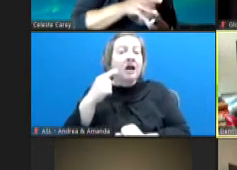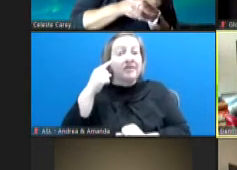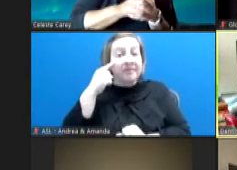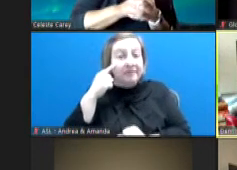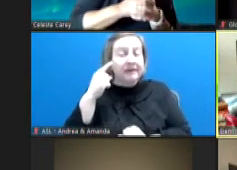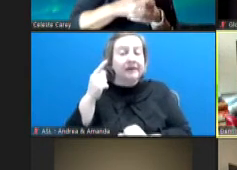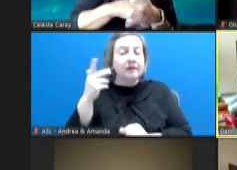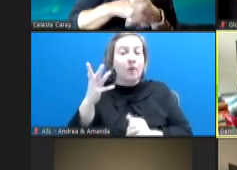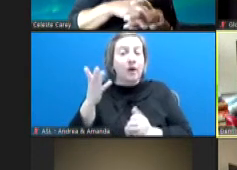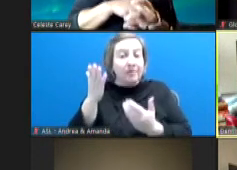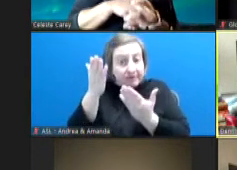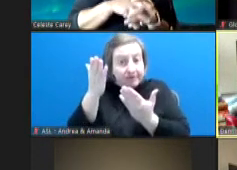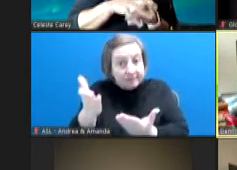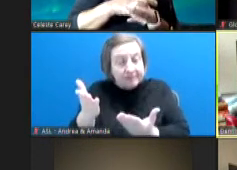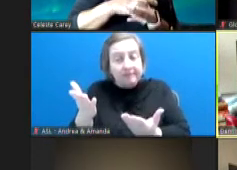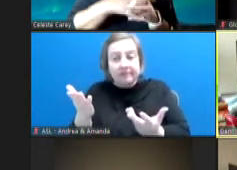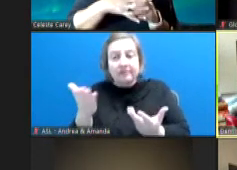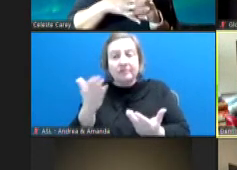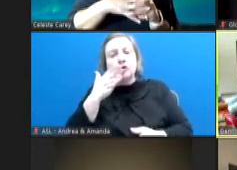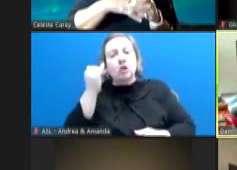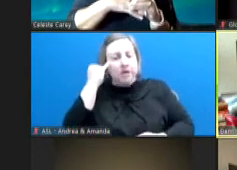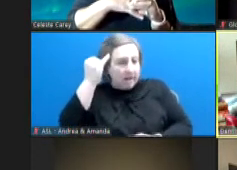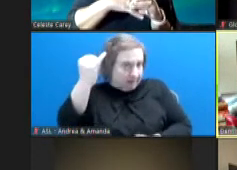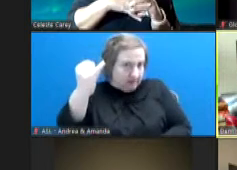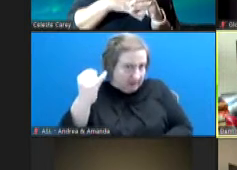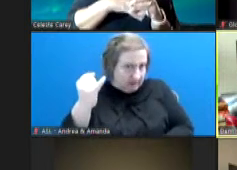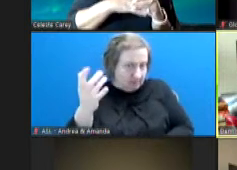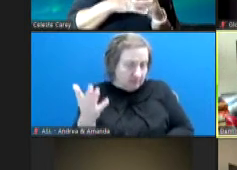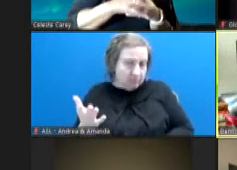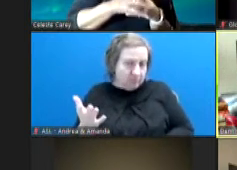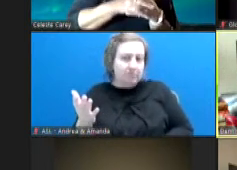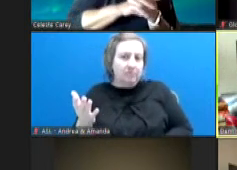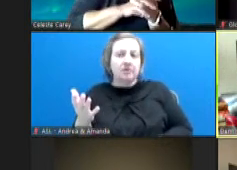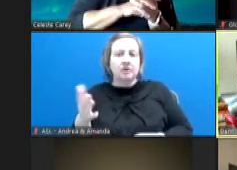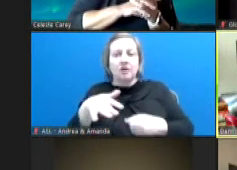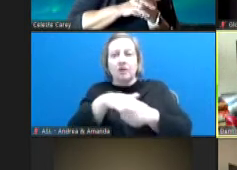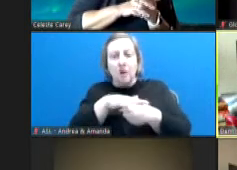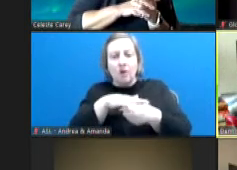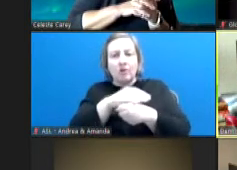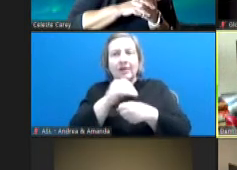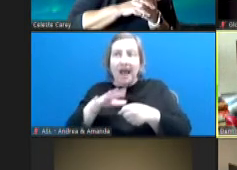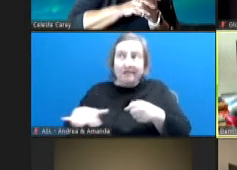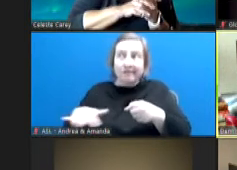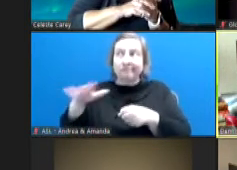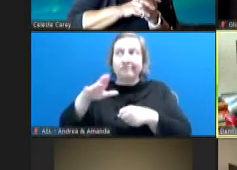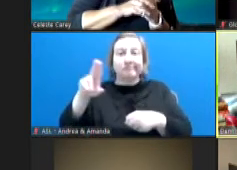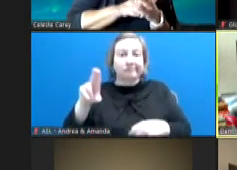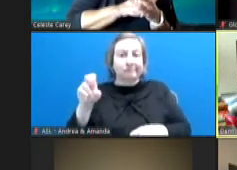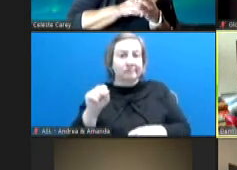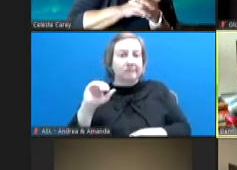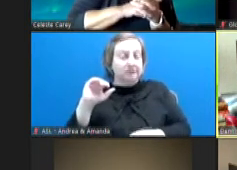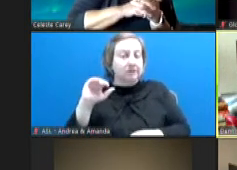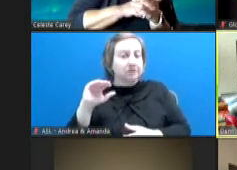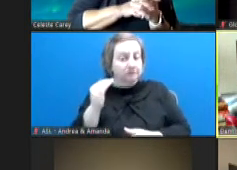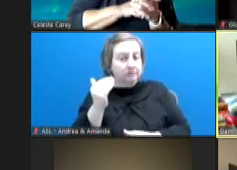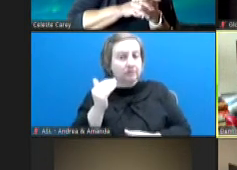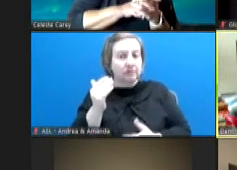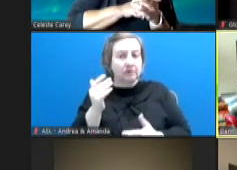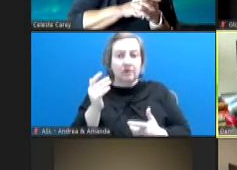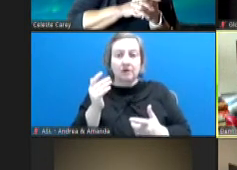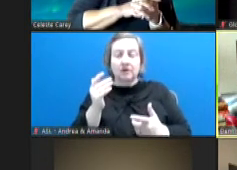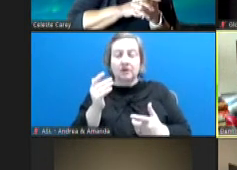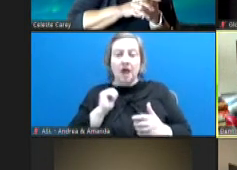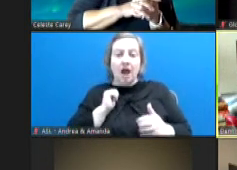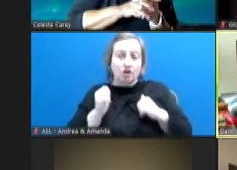they're suggesting there is a good idea, in that, you know, locally and nationwide, I see this where there's just, you know,